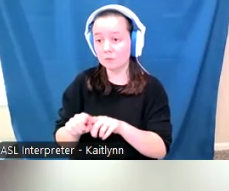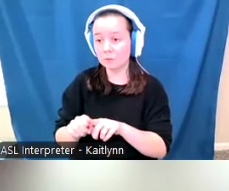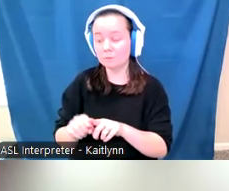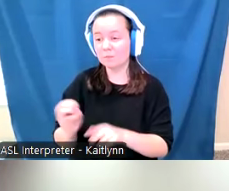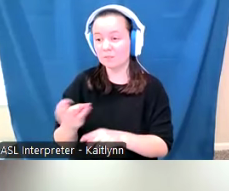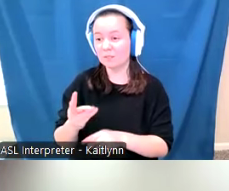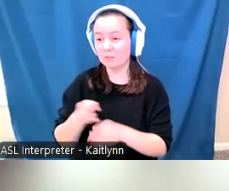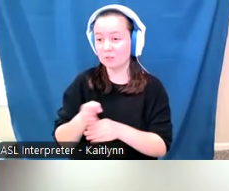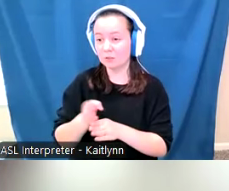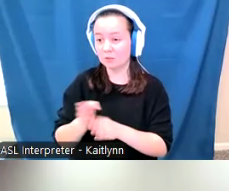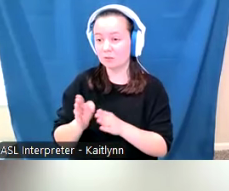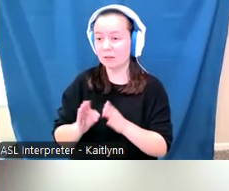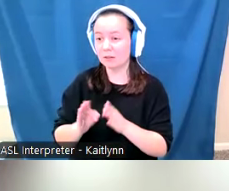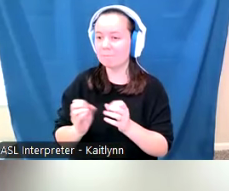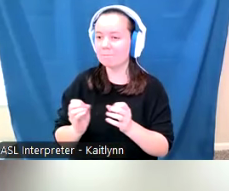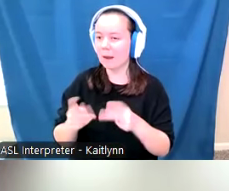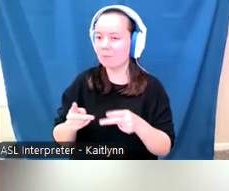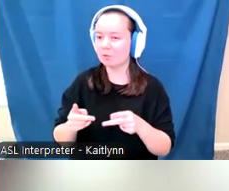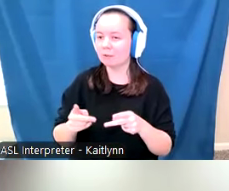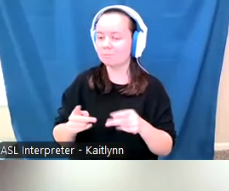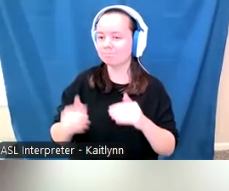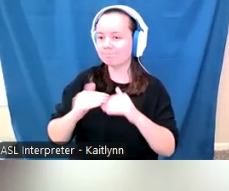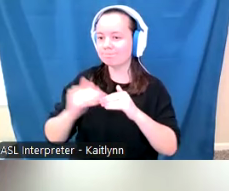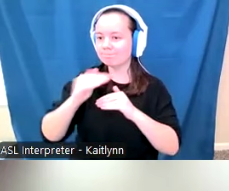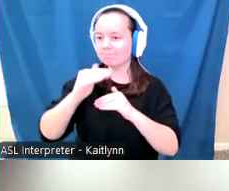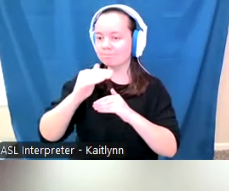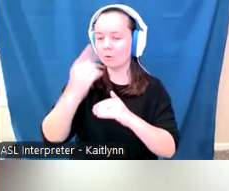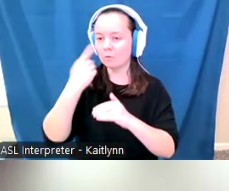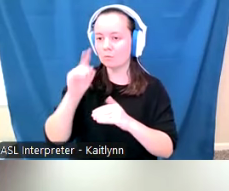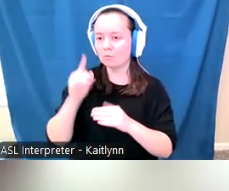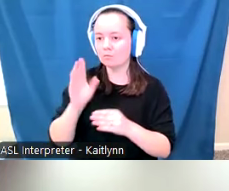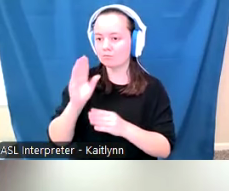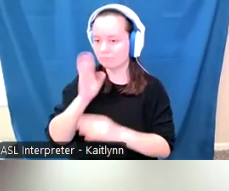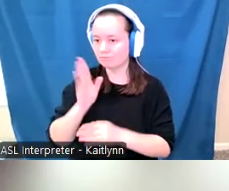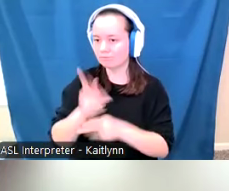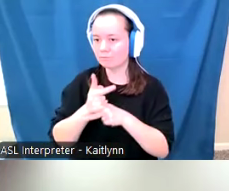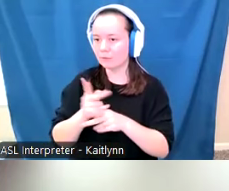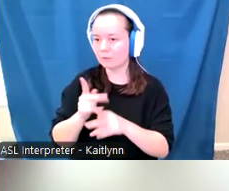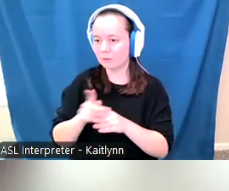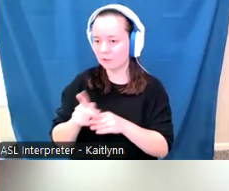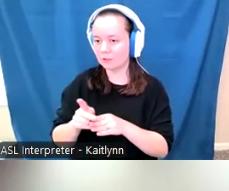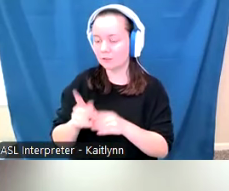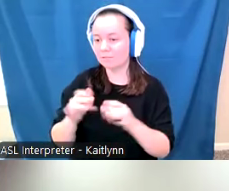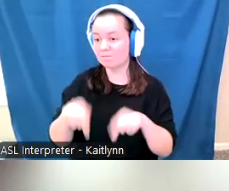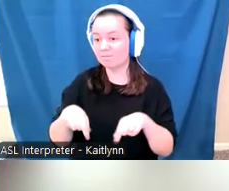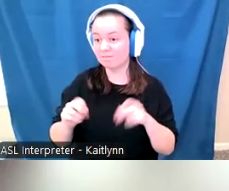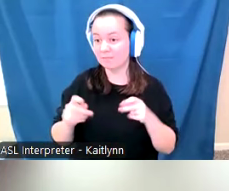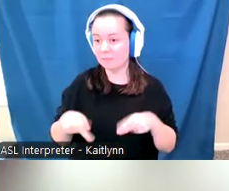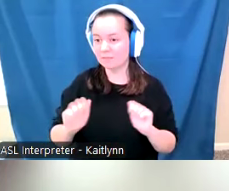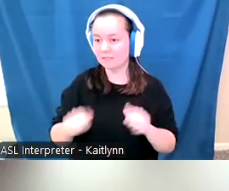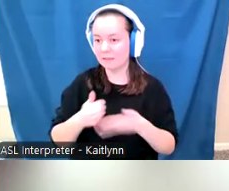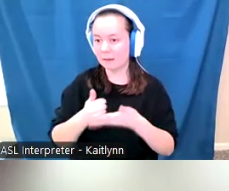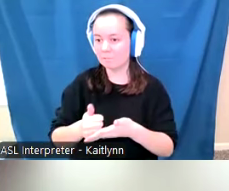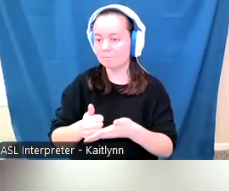few career ladders or lattices for direct care professionals. These opportunities can help workers transition